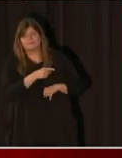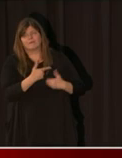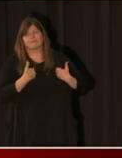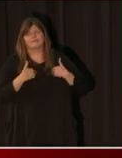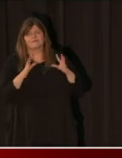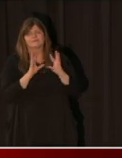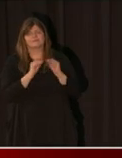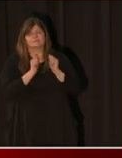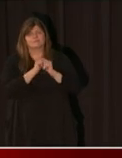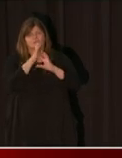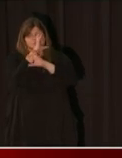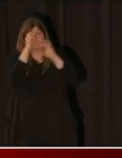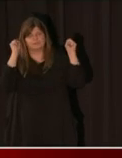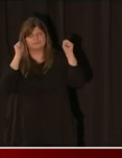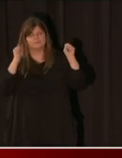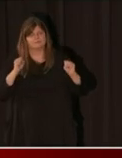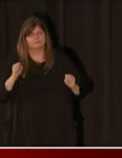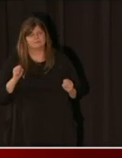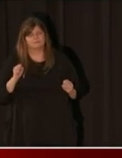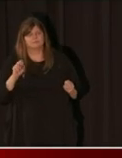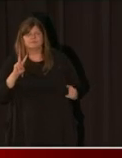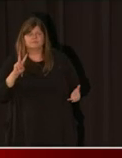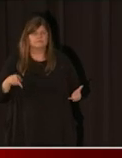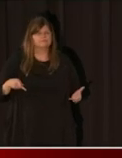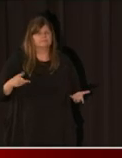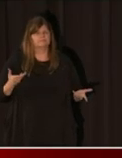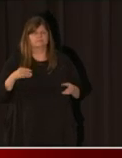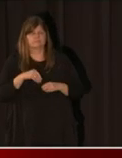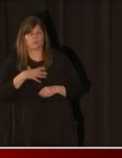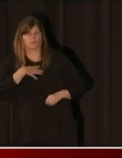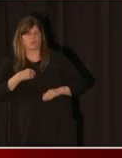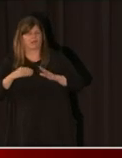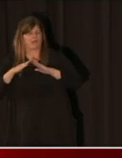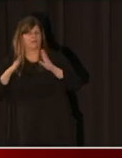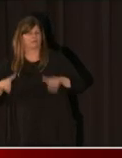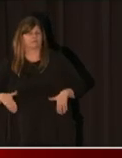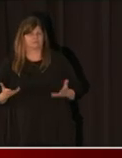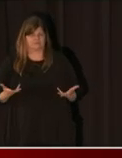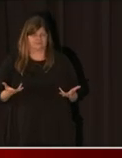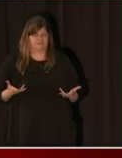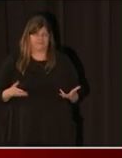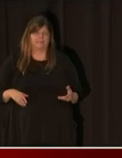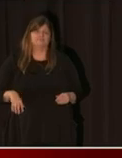I think last week. And I've talked to senior staff last week.